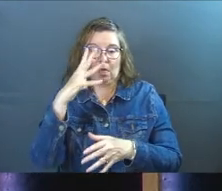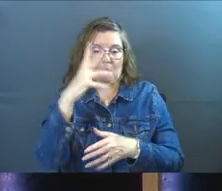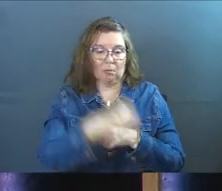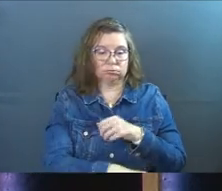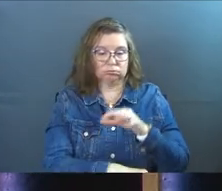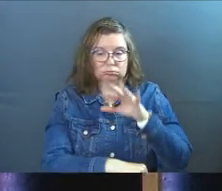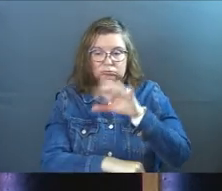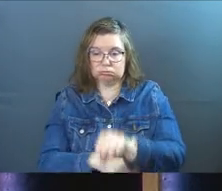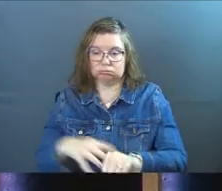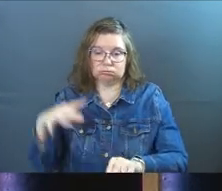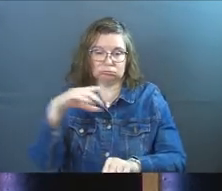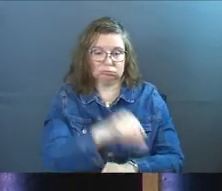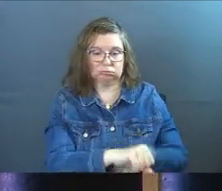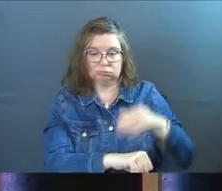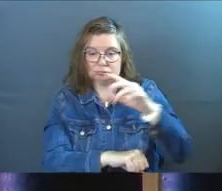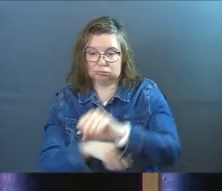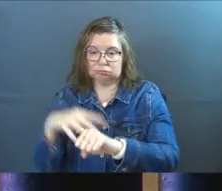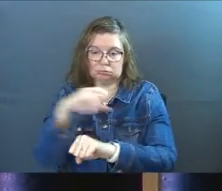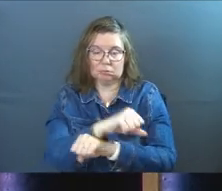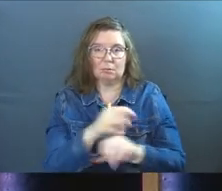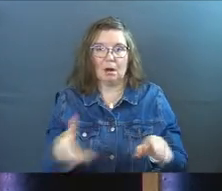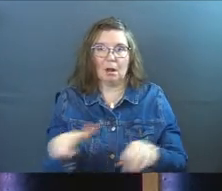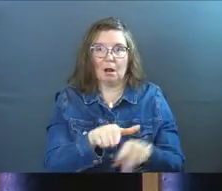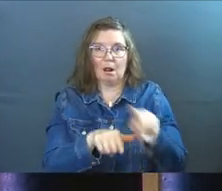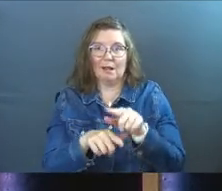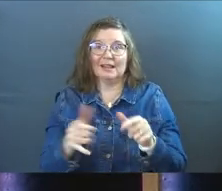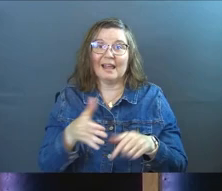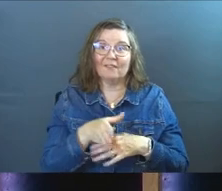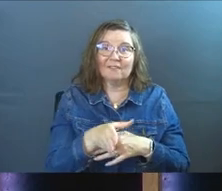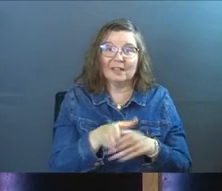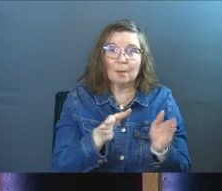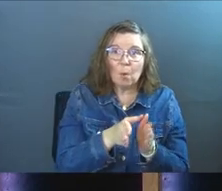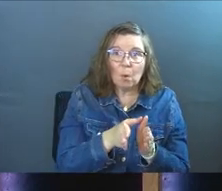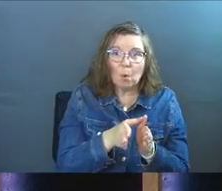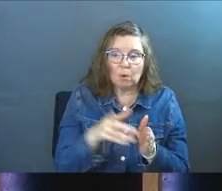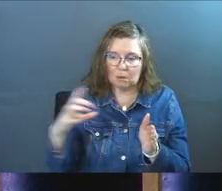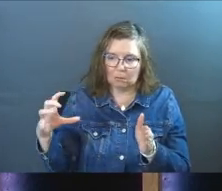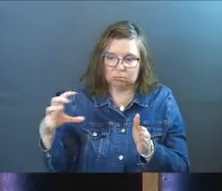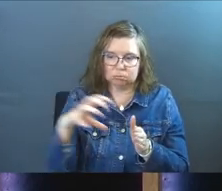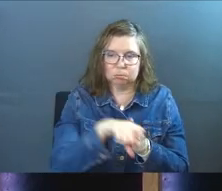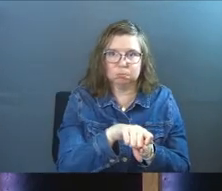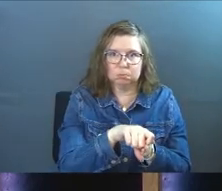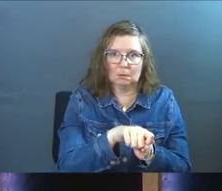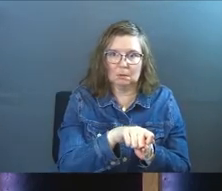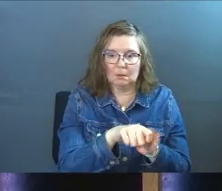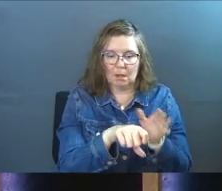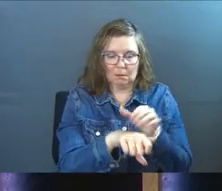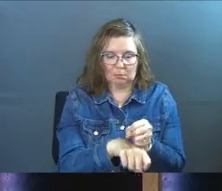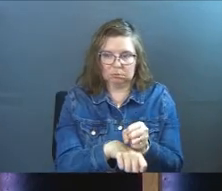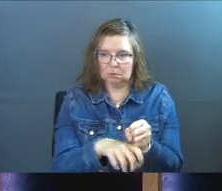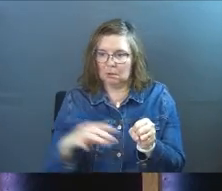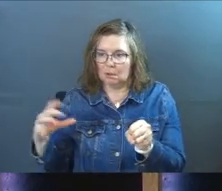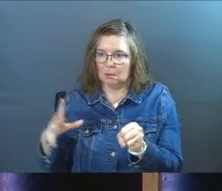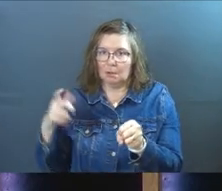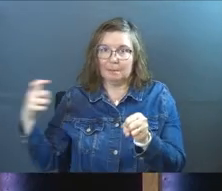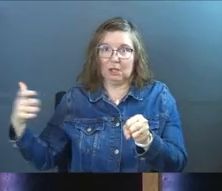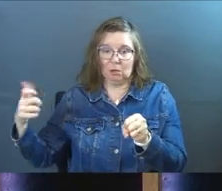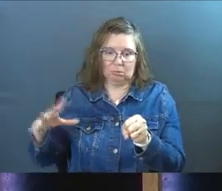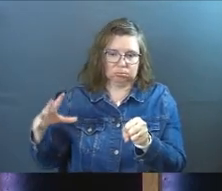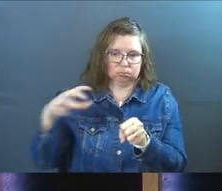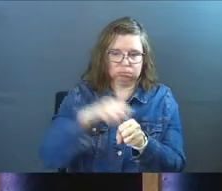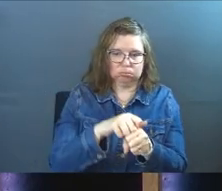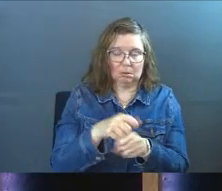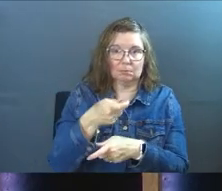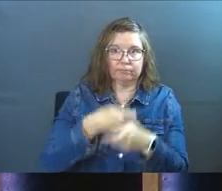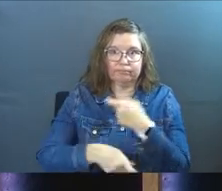up. And then an even bigger fish later on is going to come and gobble that one up. And this is the way it goes with these evil, wicked